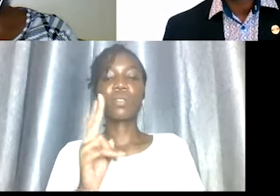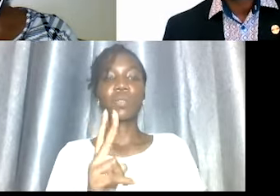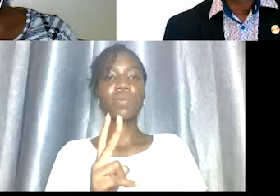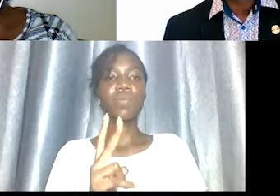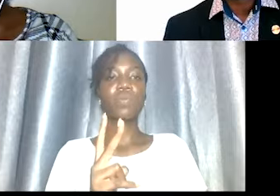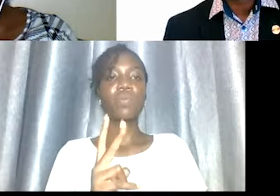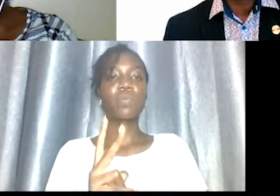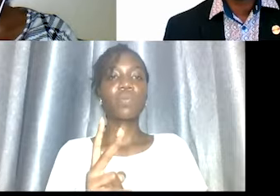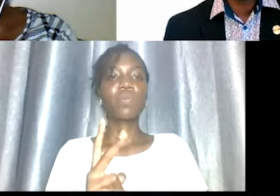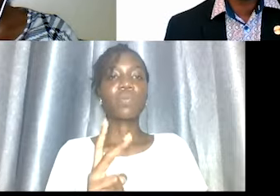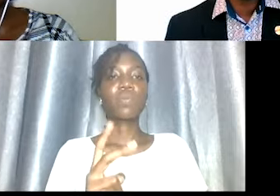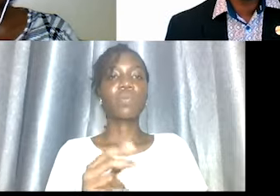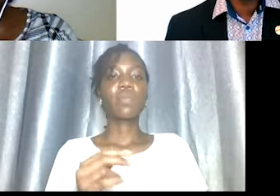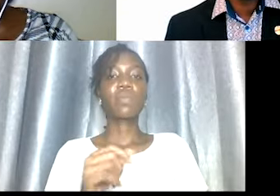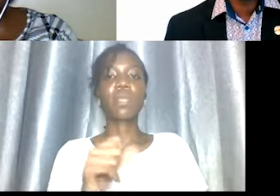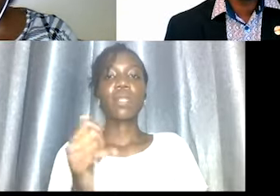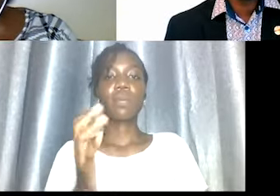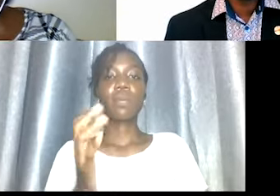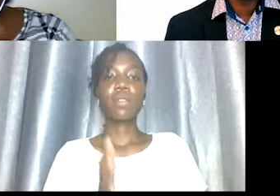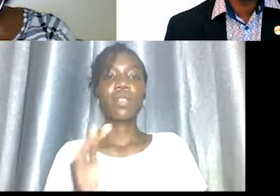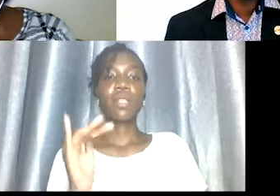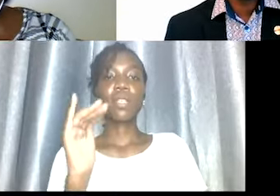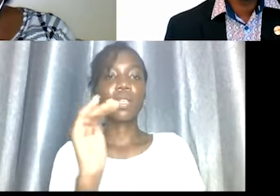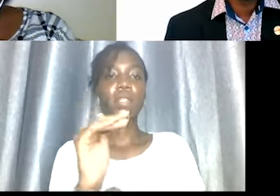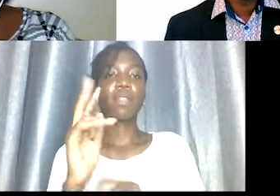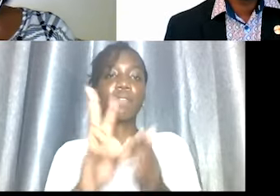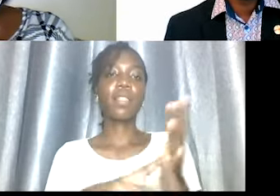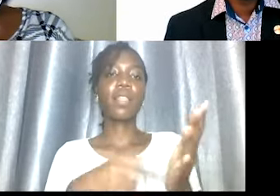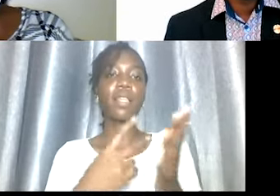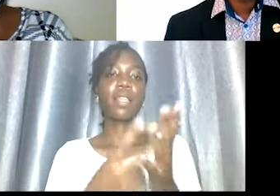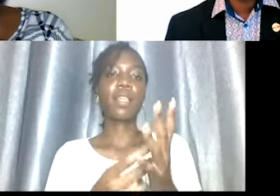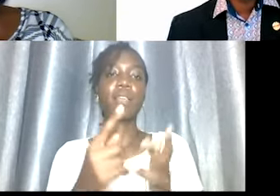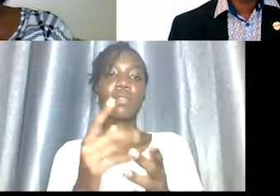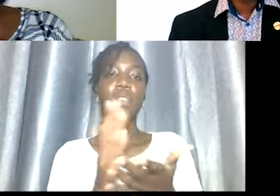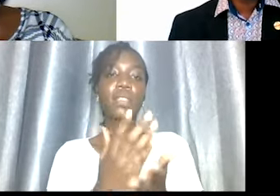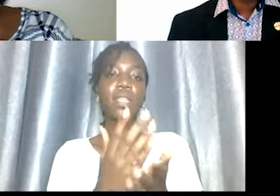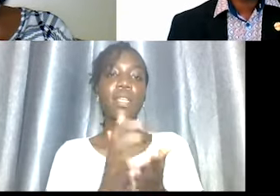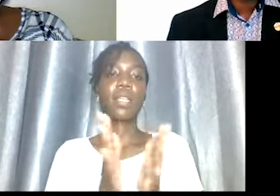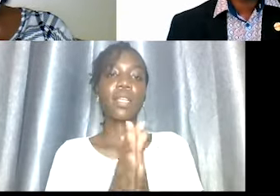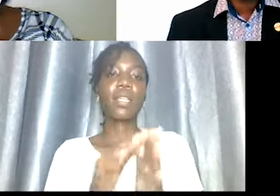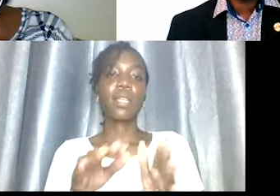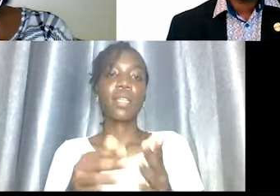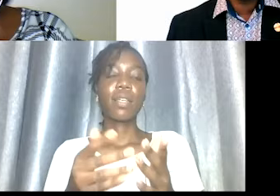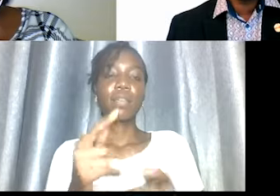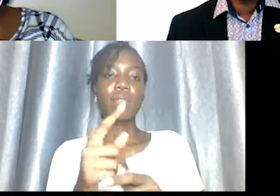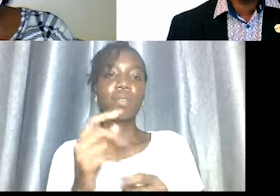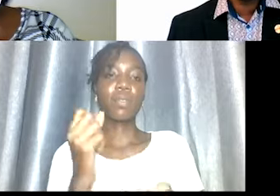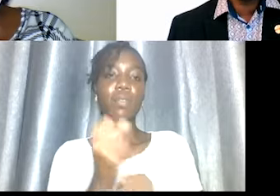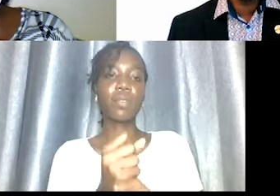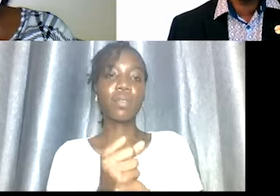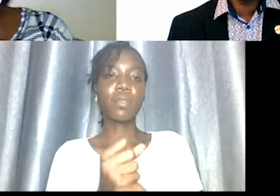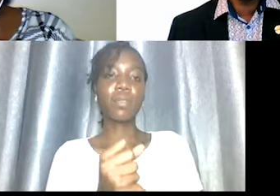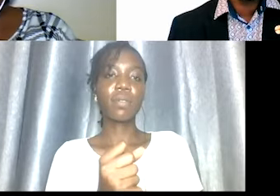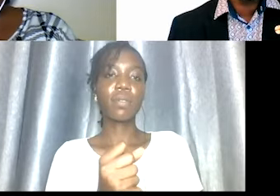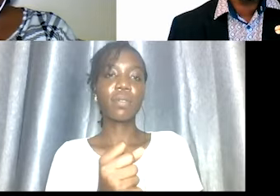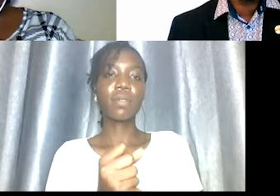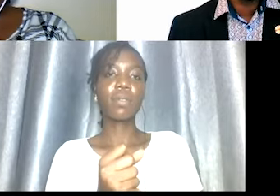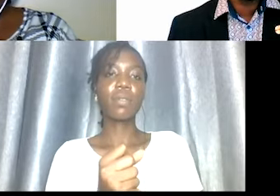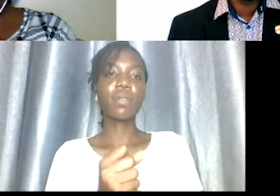Sheila is asking, any failures you can share and how you handle it? He had shared a bit, but maybe you can also give a